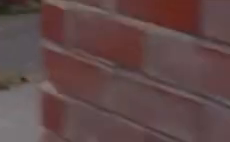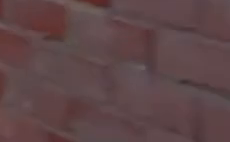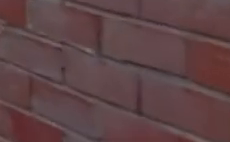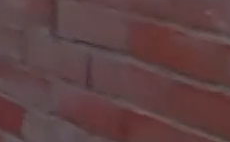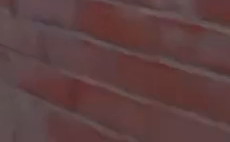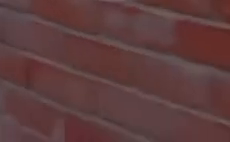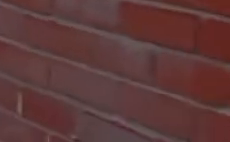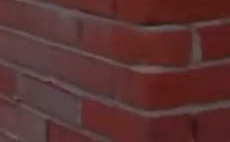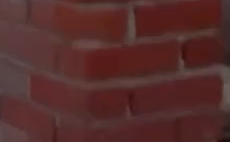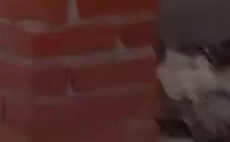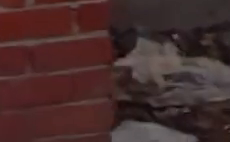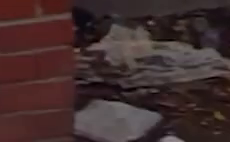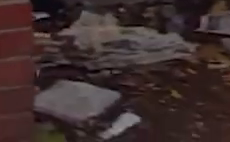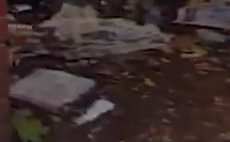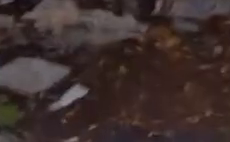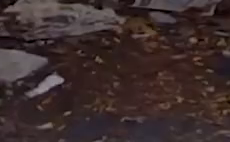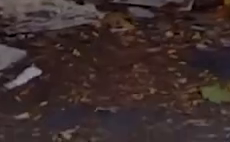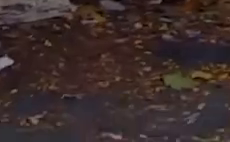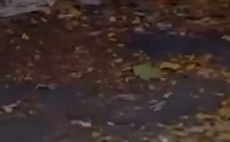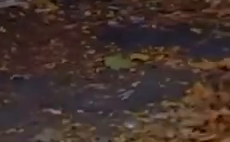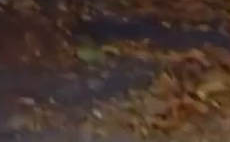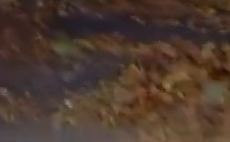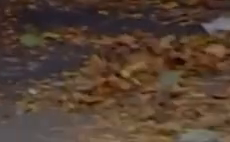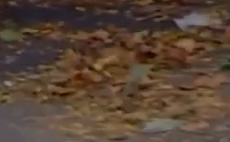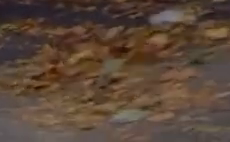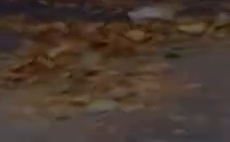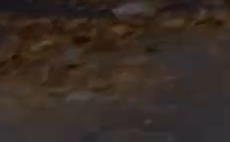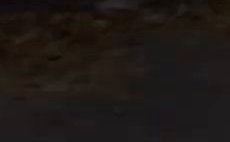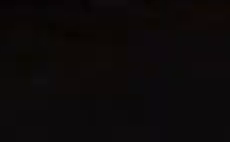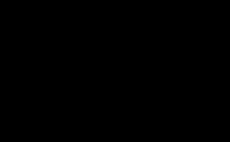people. That means something. That means something to me.